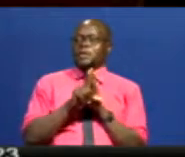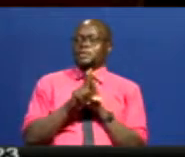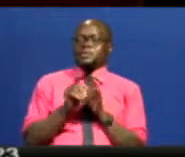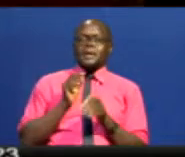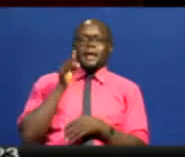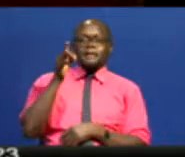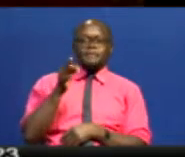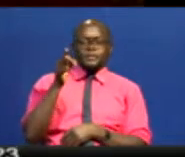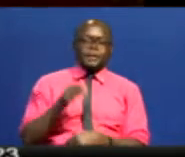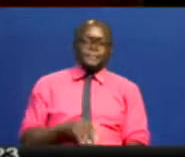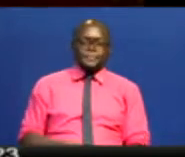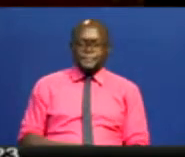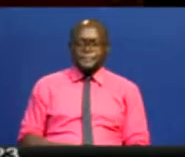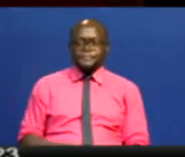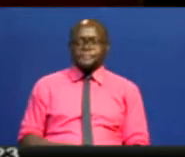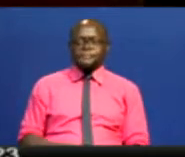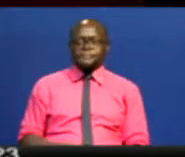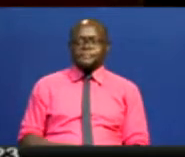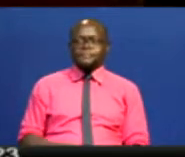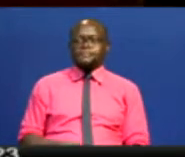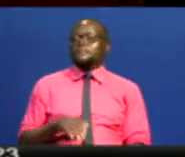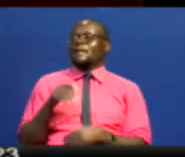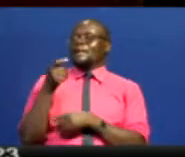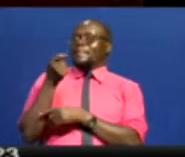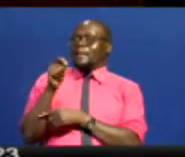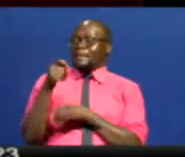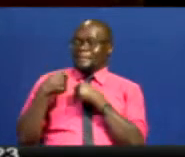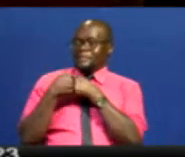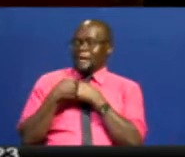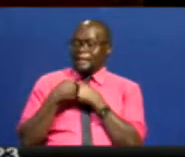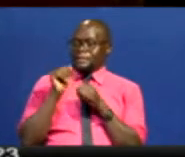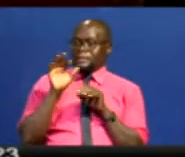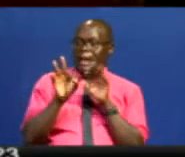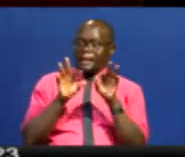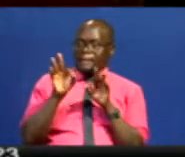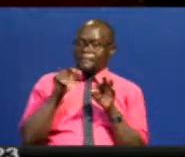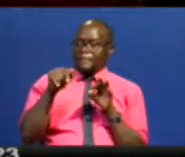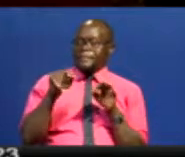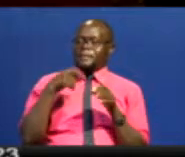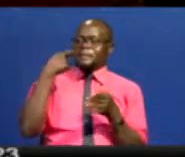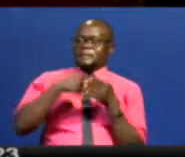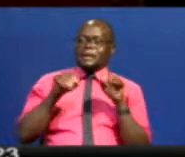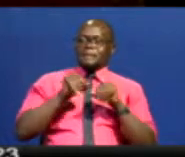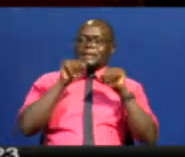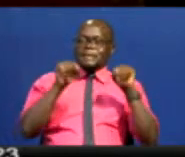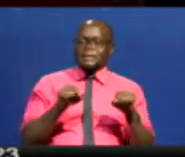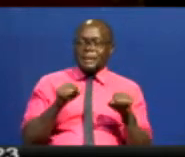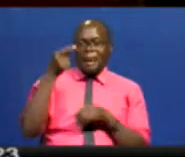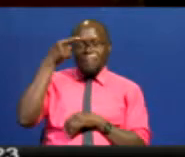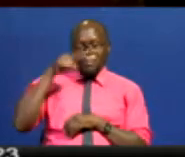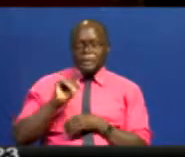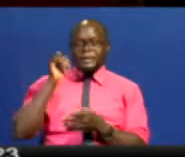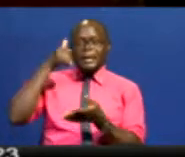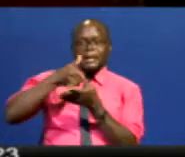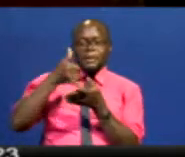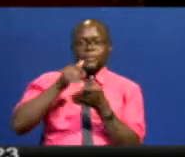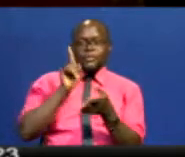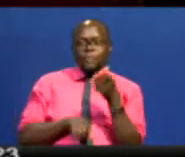future. Honorable Speaker, the key challenges identified in the tax system by the national tax policy include: